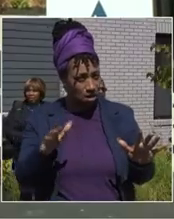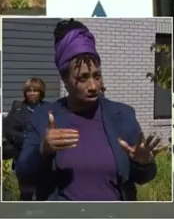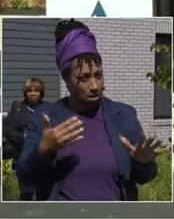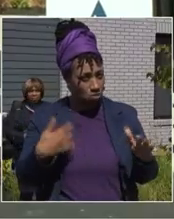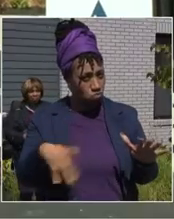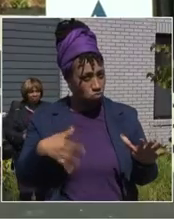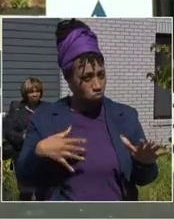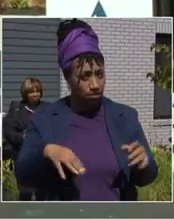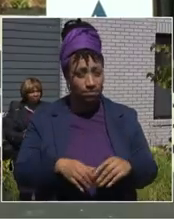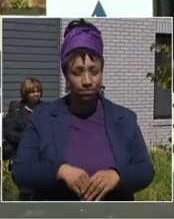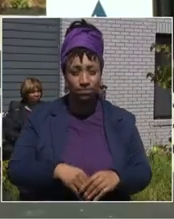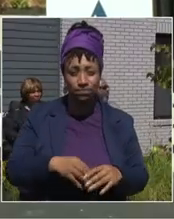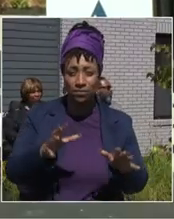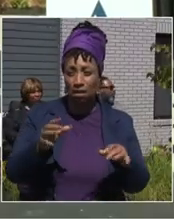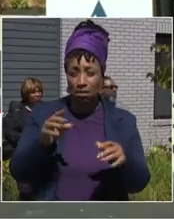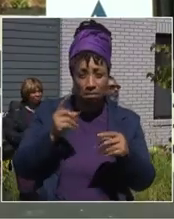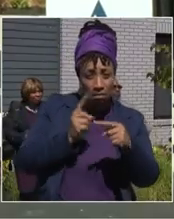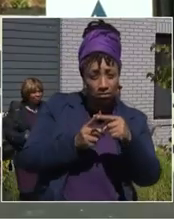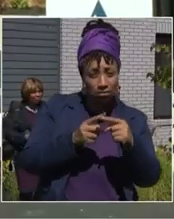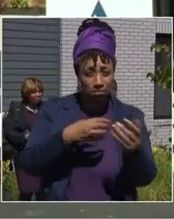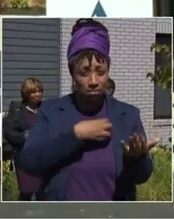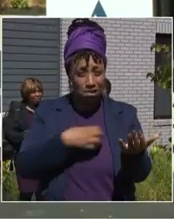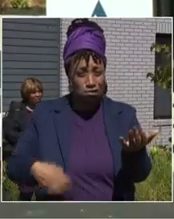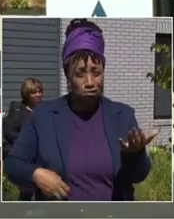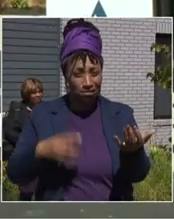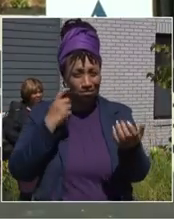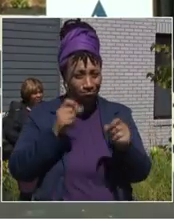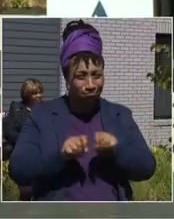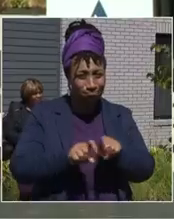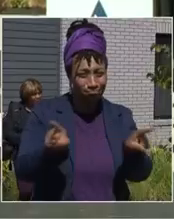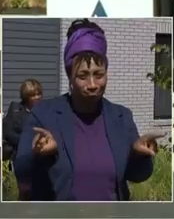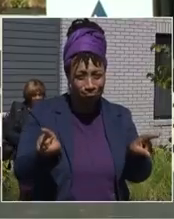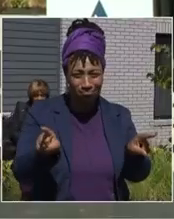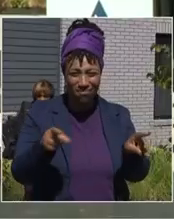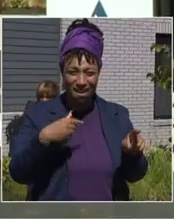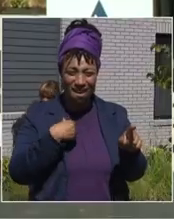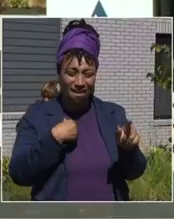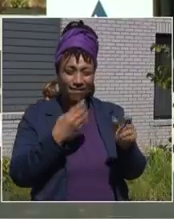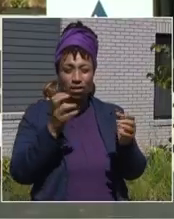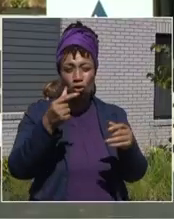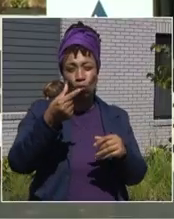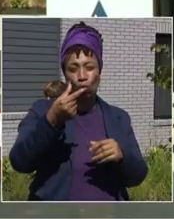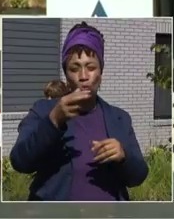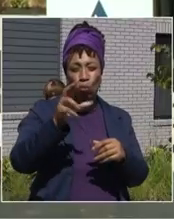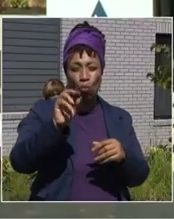were just talking about the past 30 days. D.C.'s safe, D.C.'s